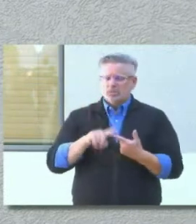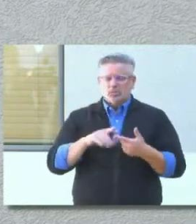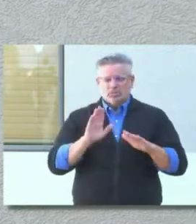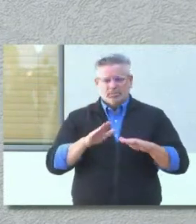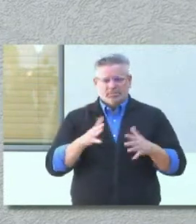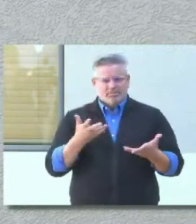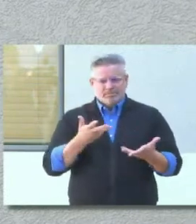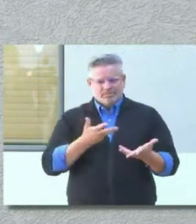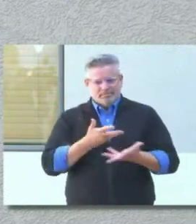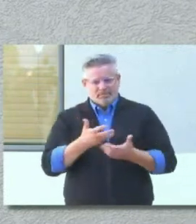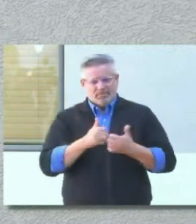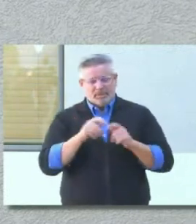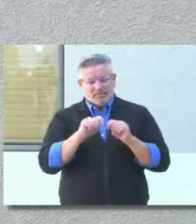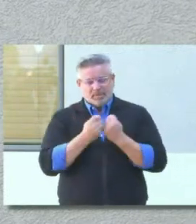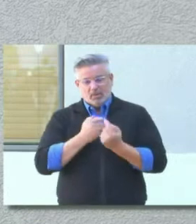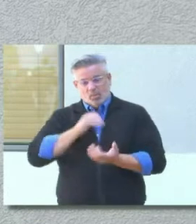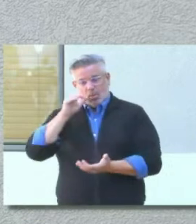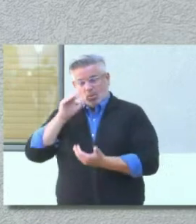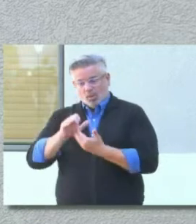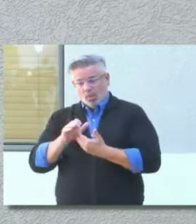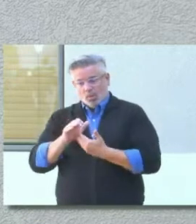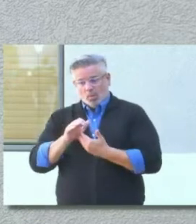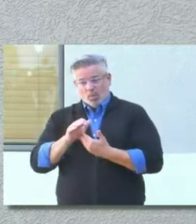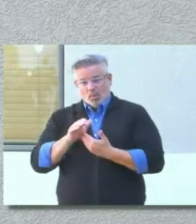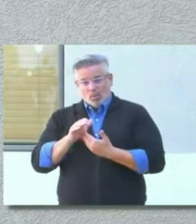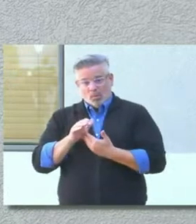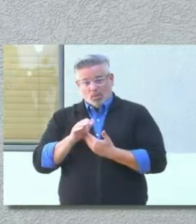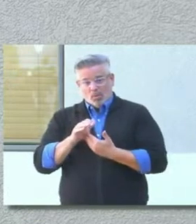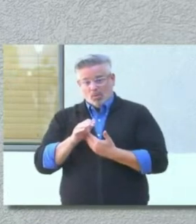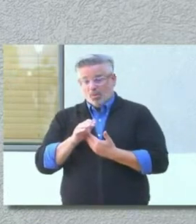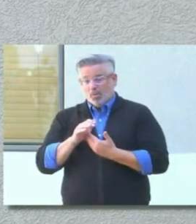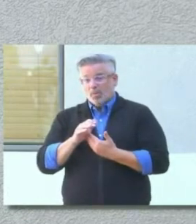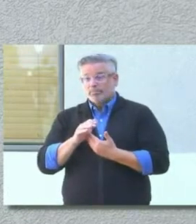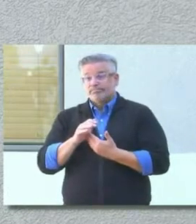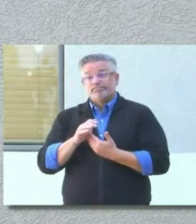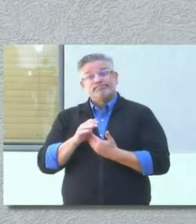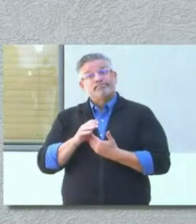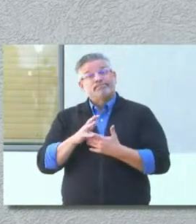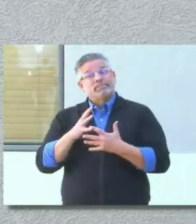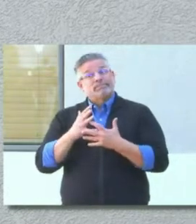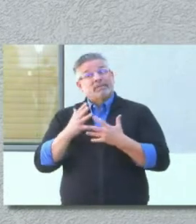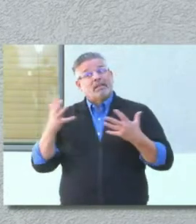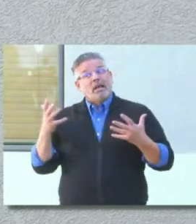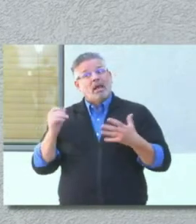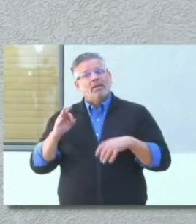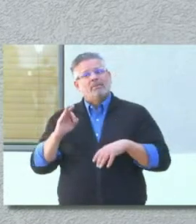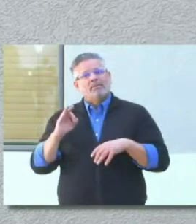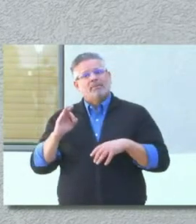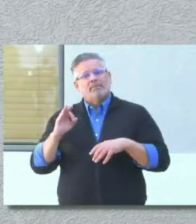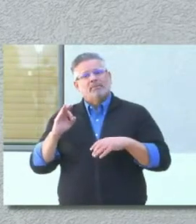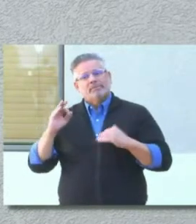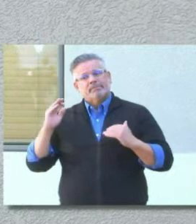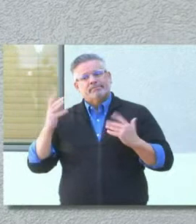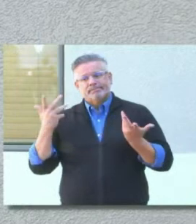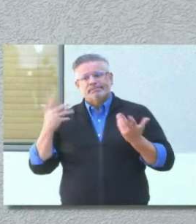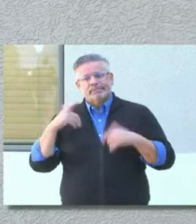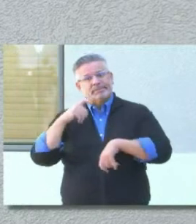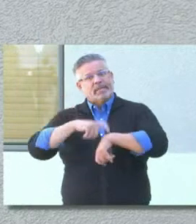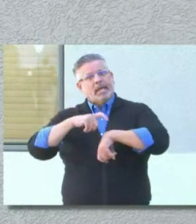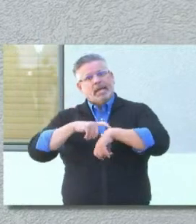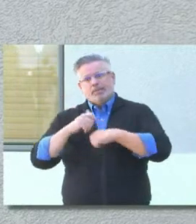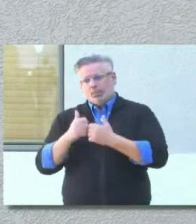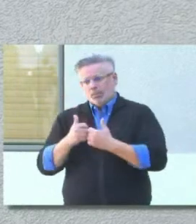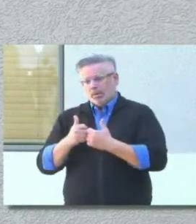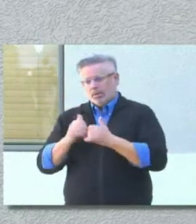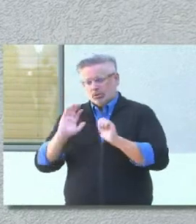but my wife, who has been spending a great deal of time, disproportionate amount of time with